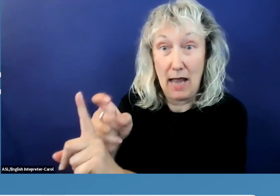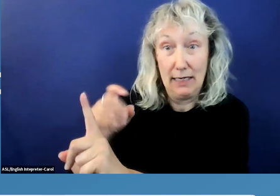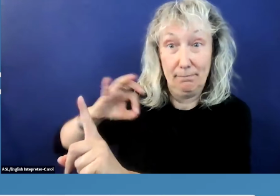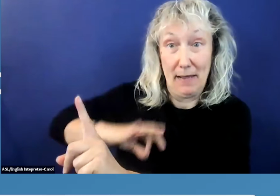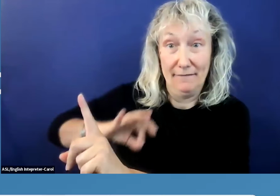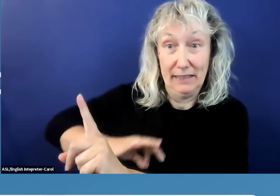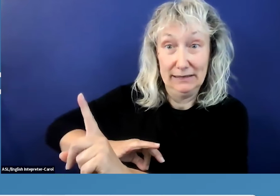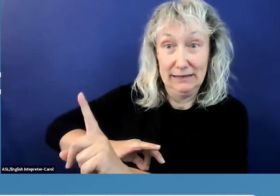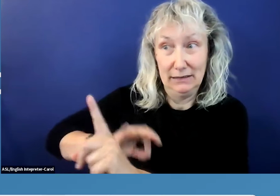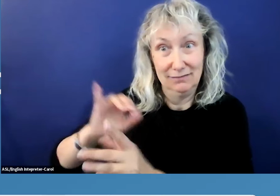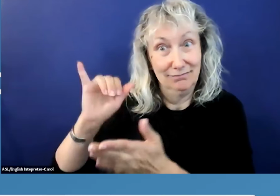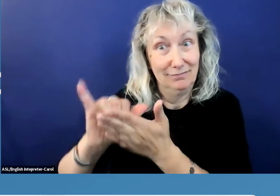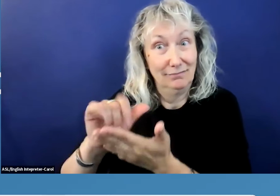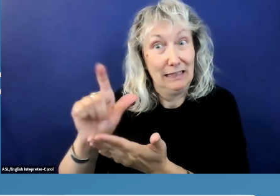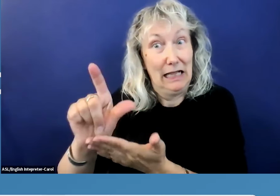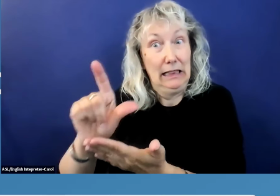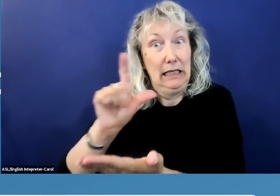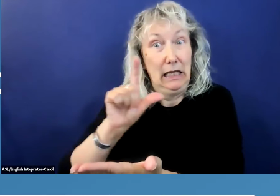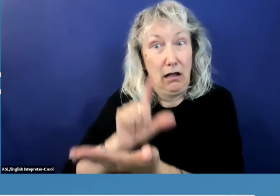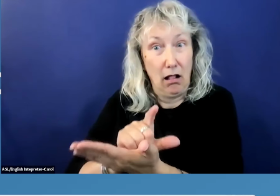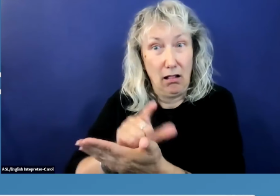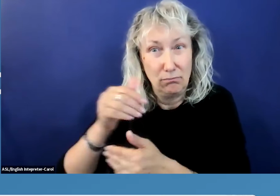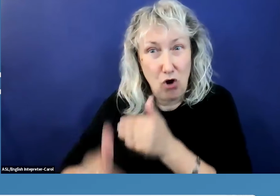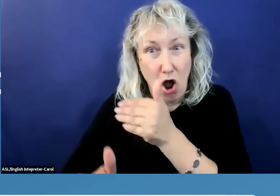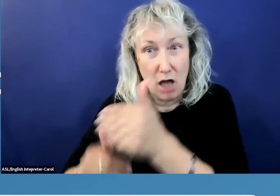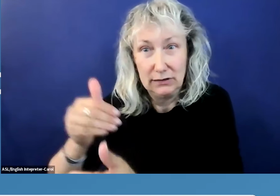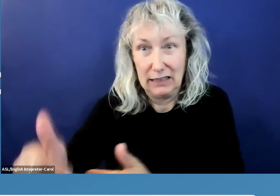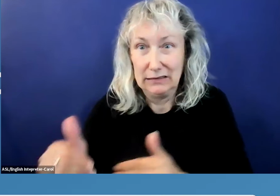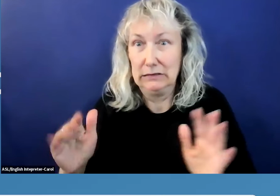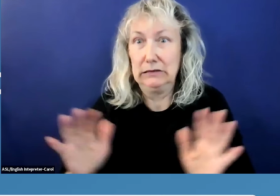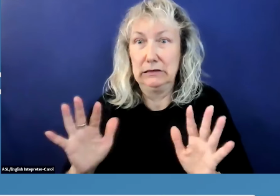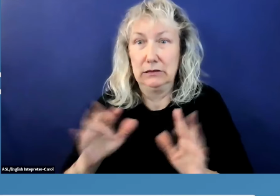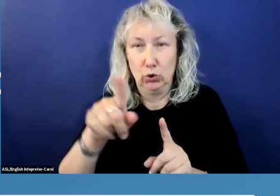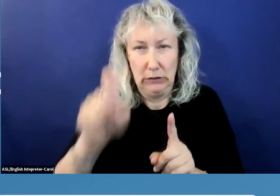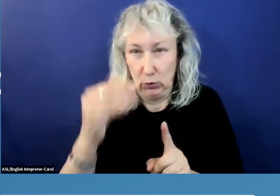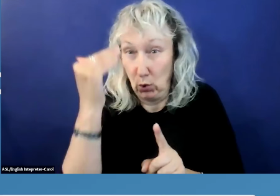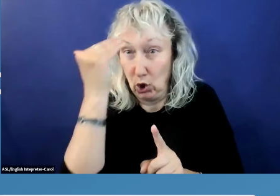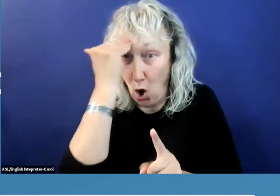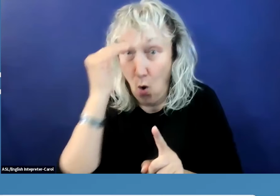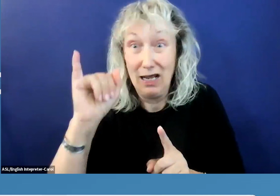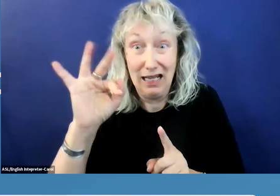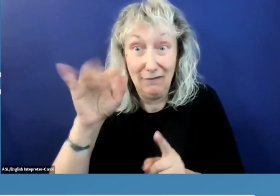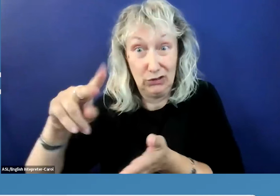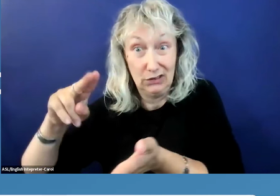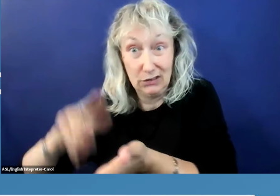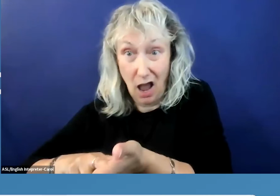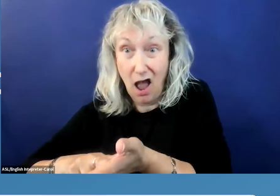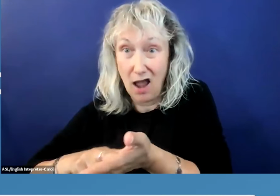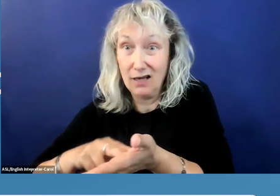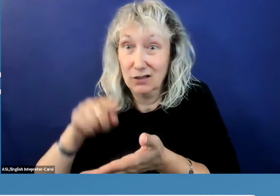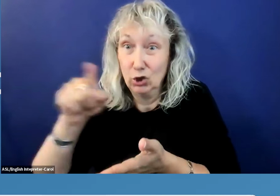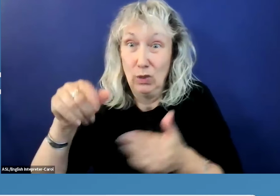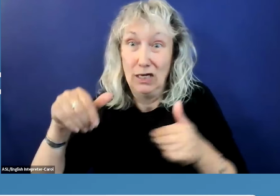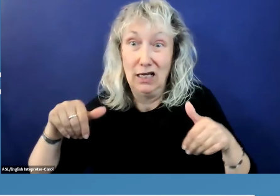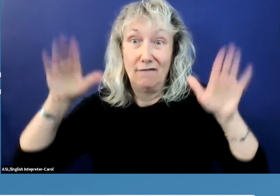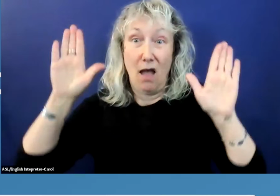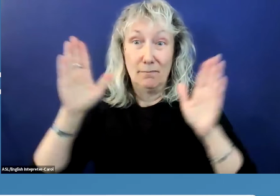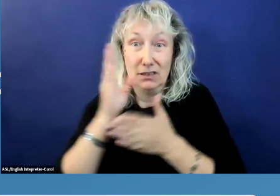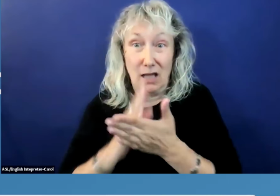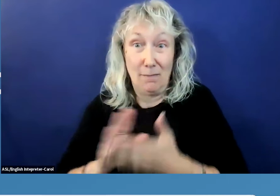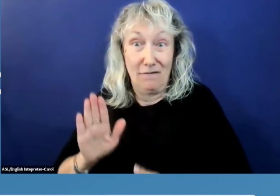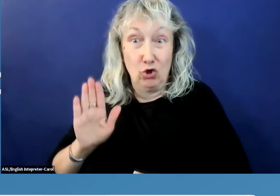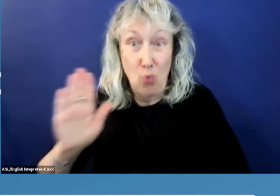contract. So as a policyholder, you need to understand the rights that you're signing away and to make sure that the